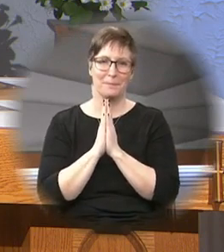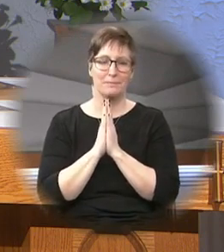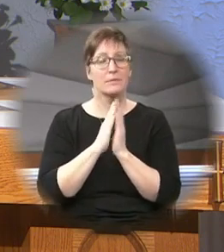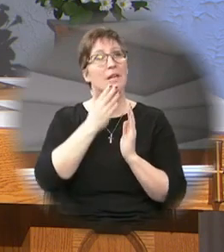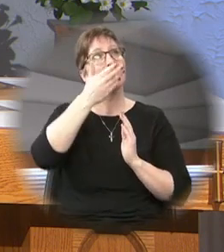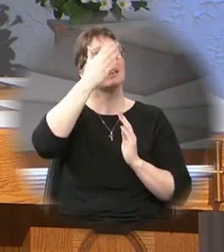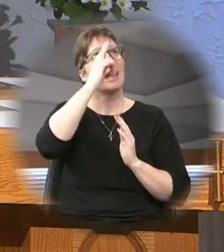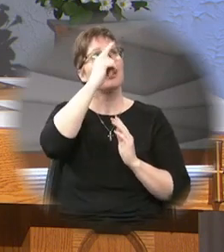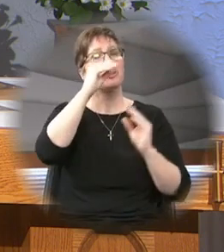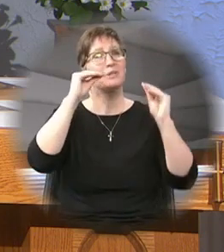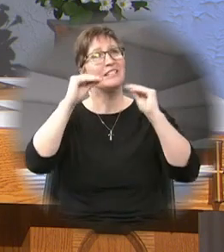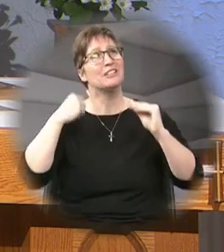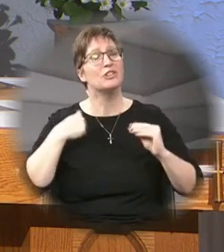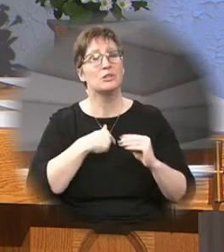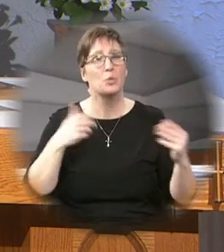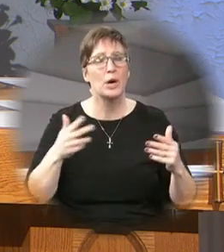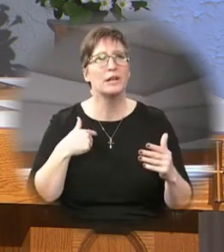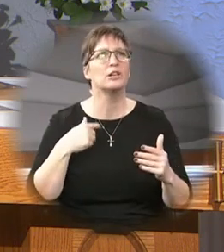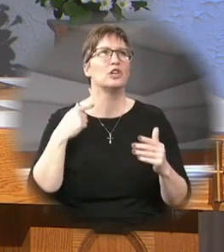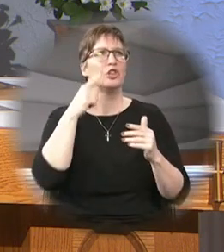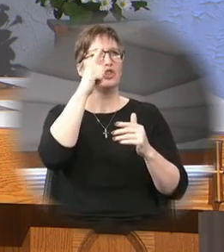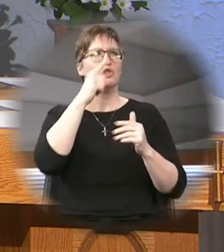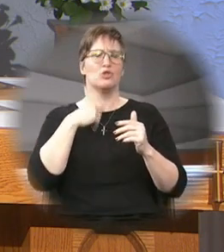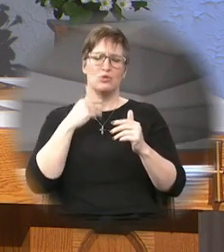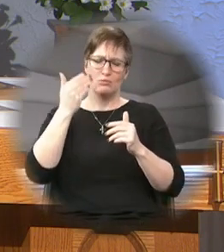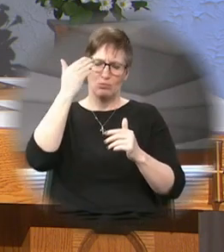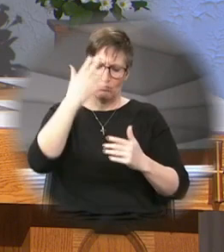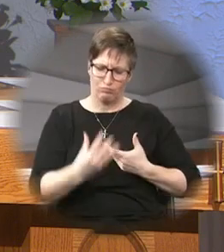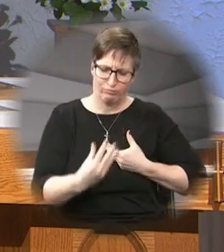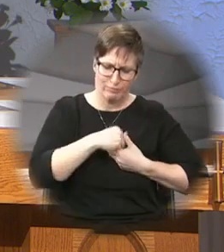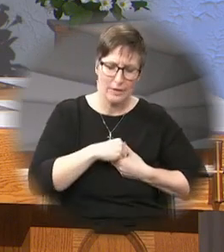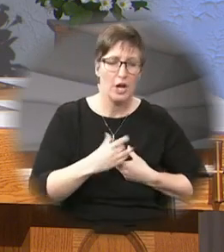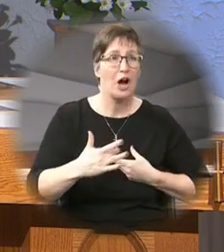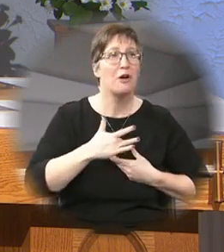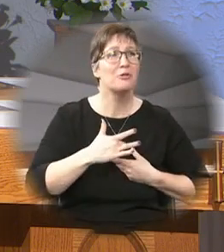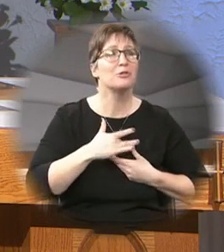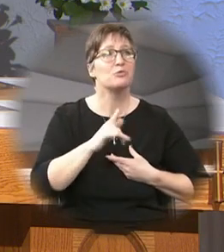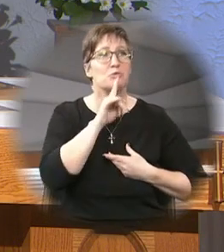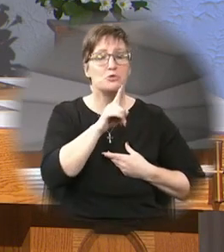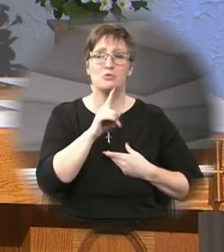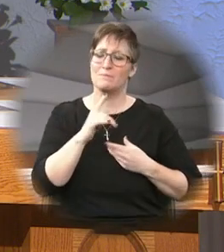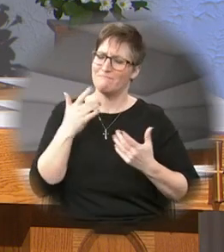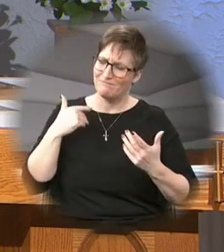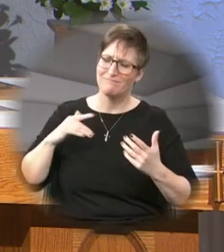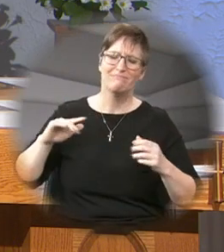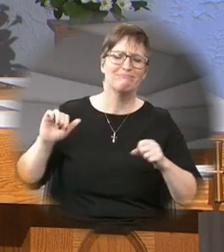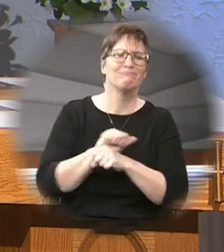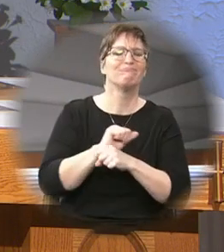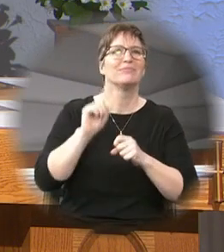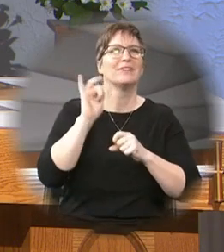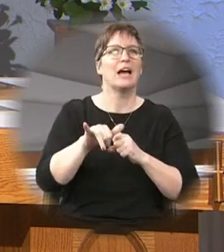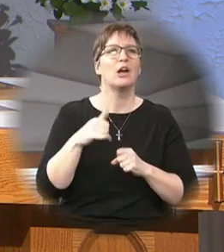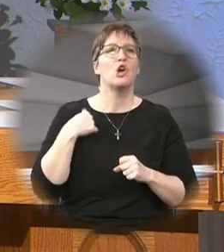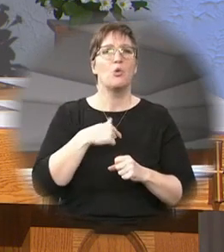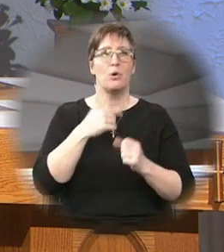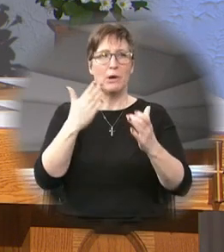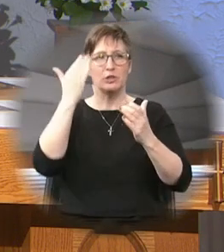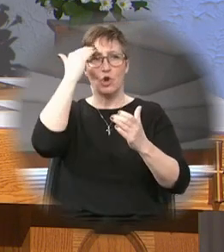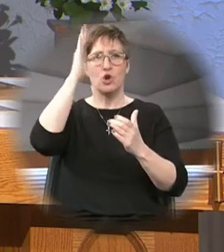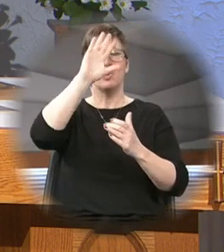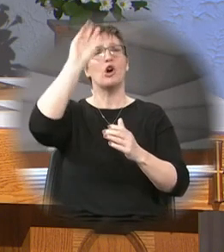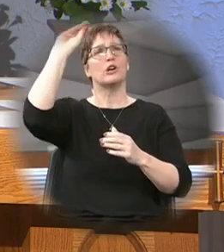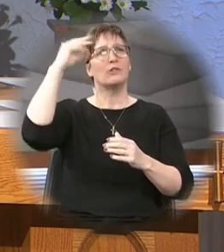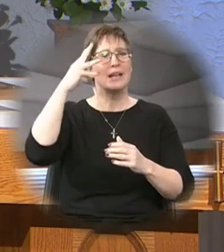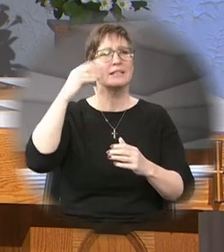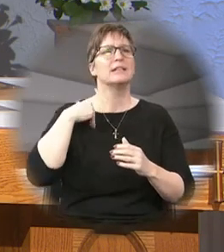O God, who teach us that you abide in hearts that are just and true, grant that we may be so fashioned by your grace